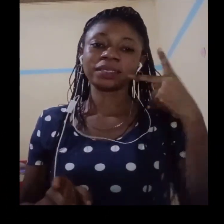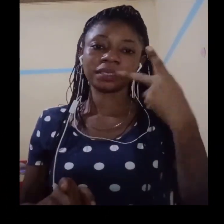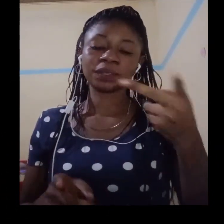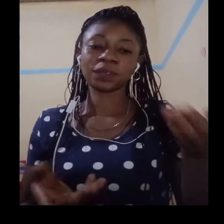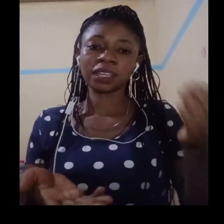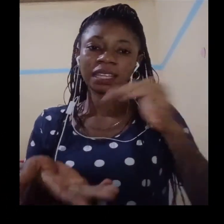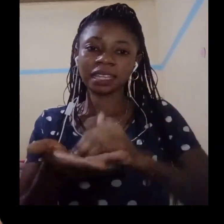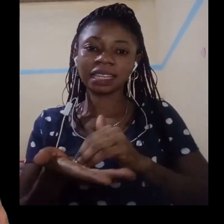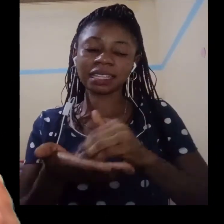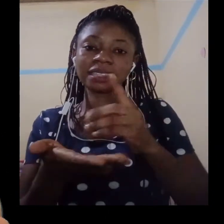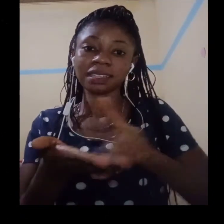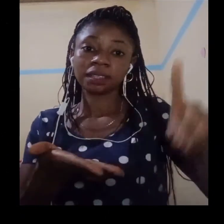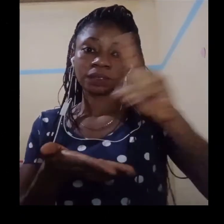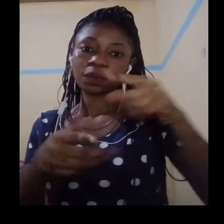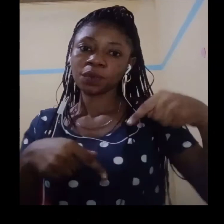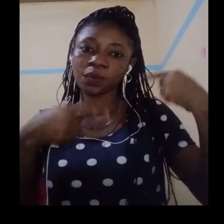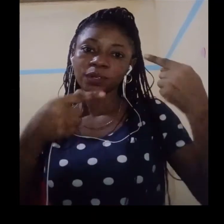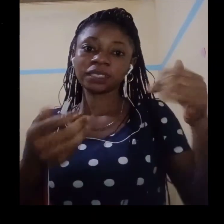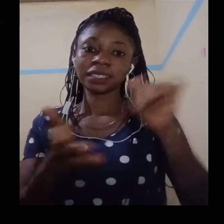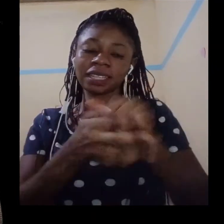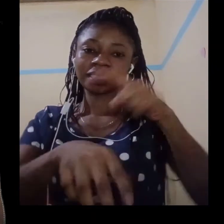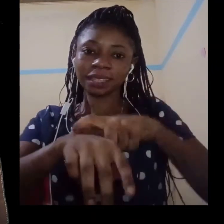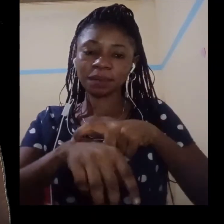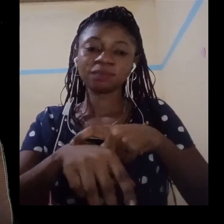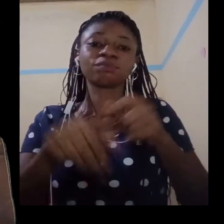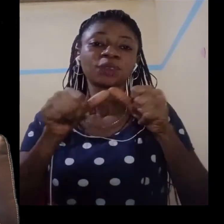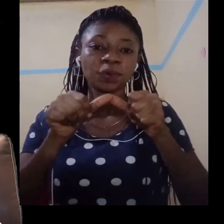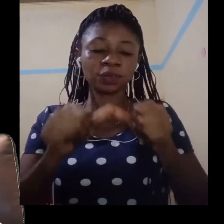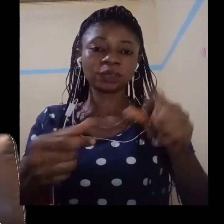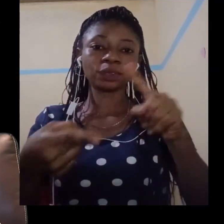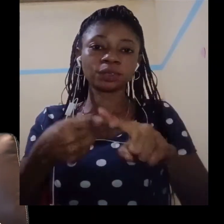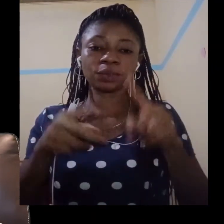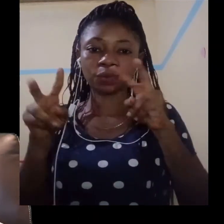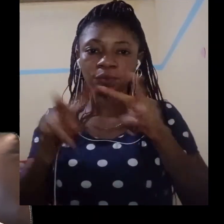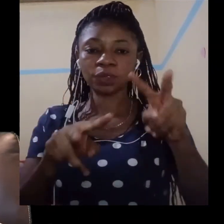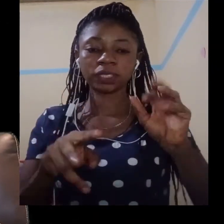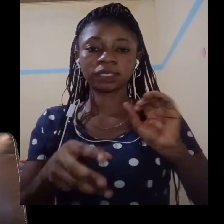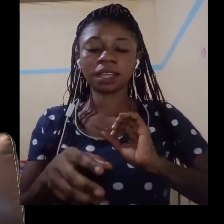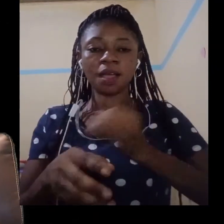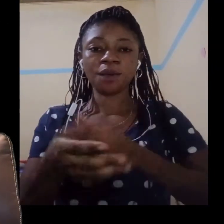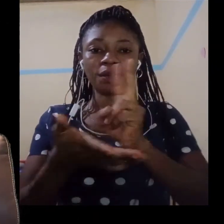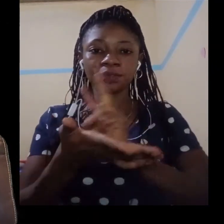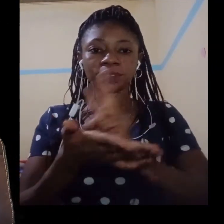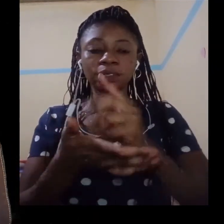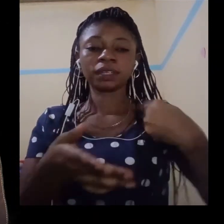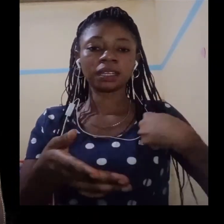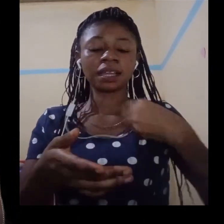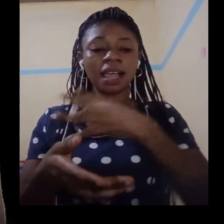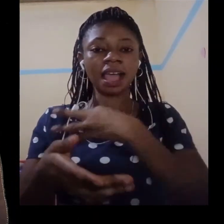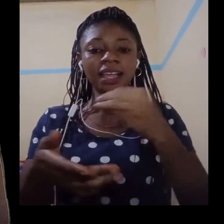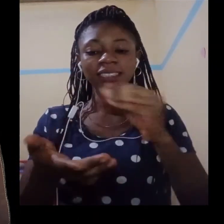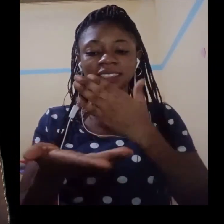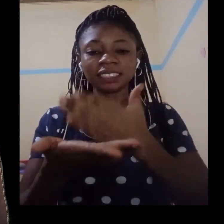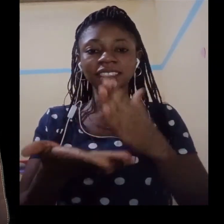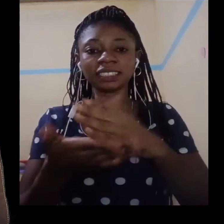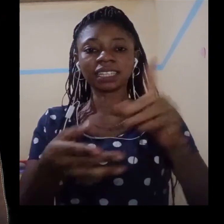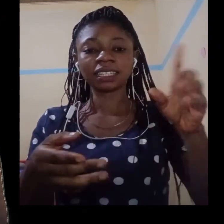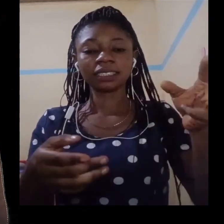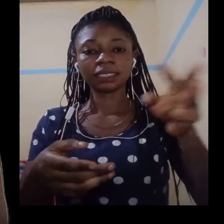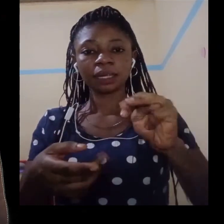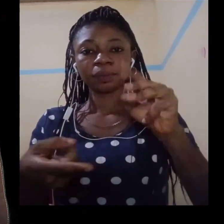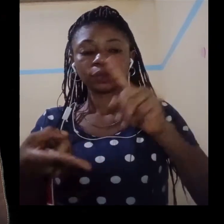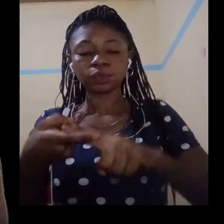then, please continue to watch our videos and share them to those that you know that is gonna that they will